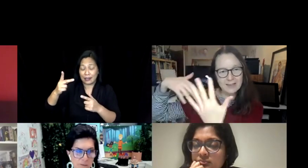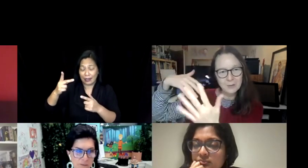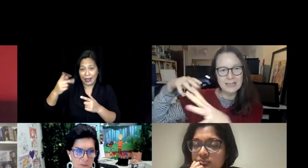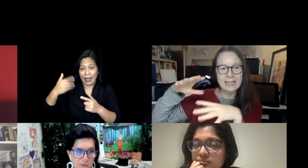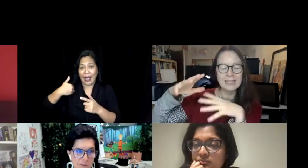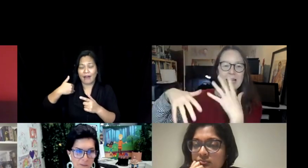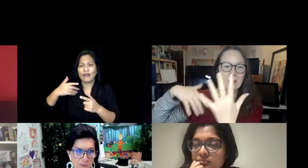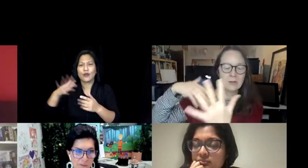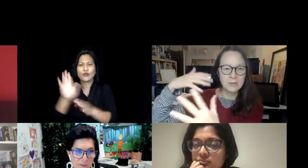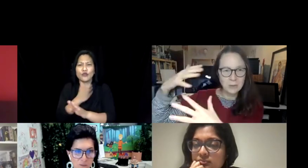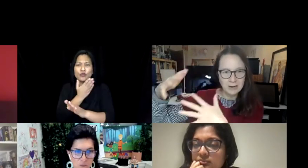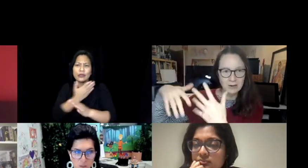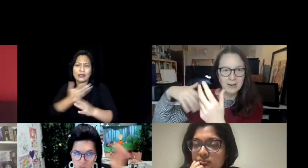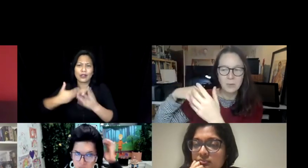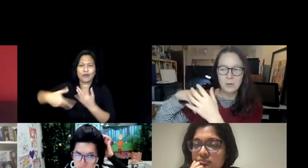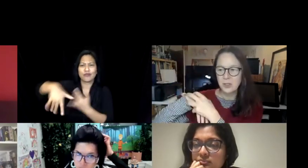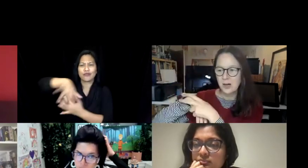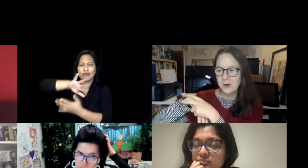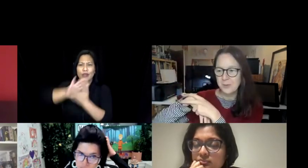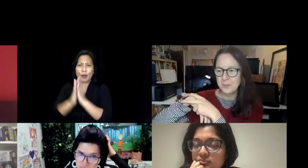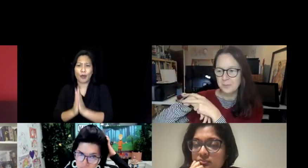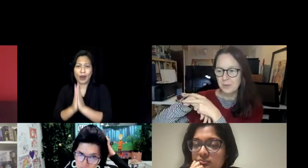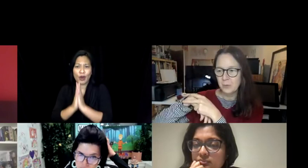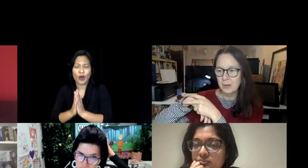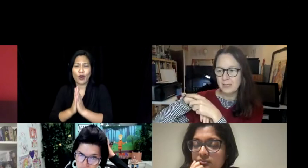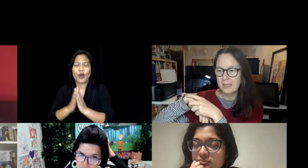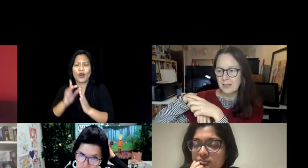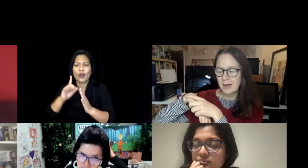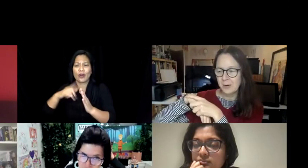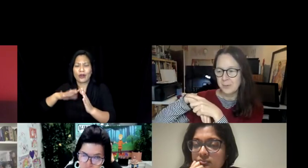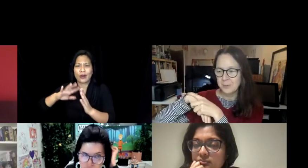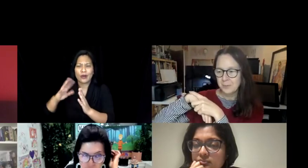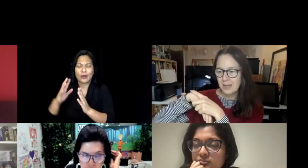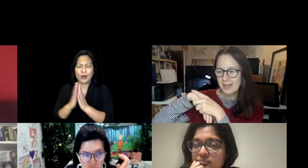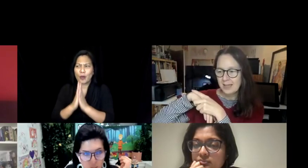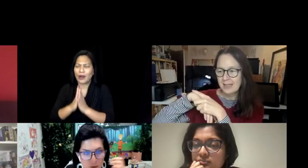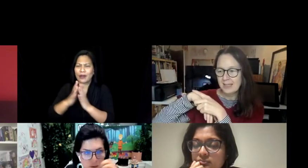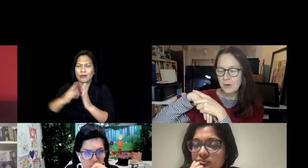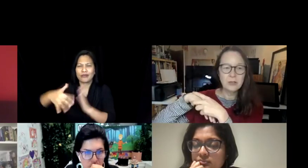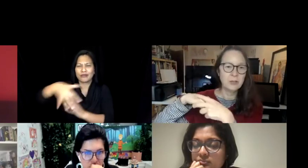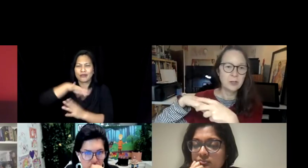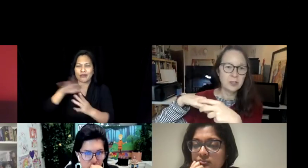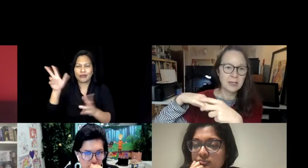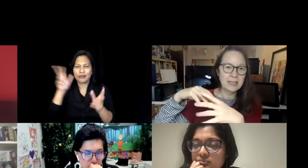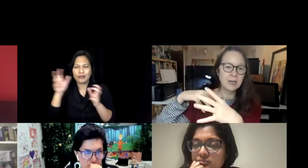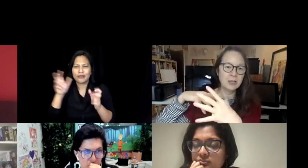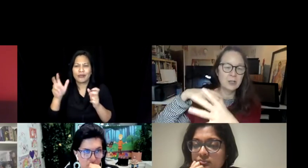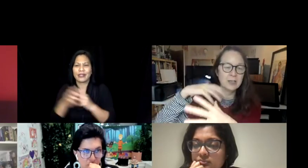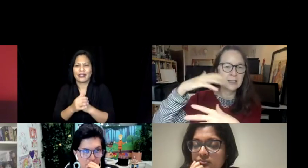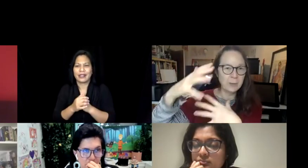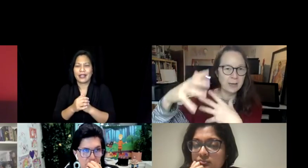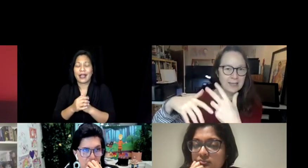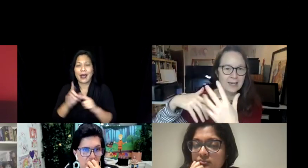music, right, in the sound of the prayer, which for me was, this is her introduction